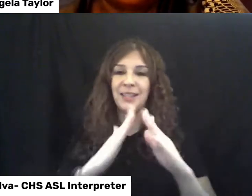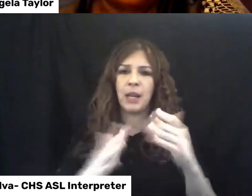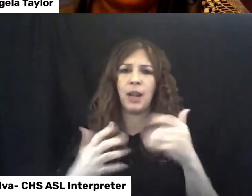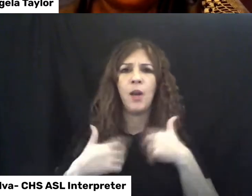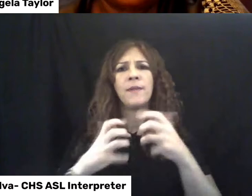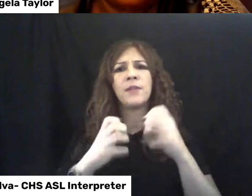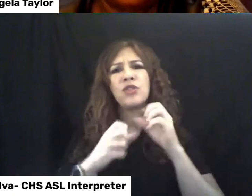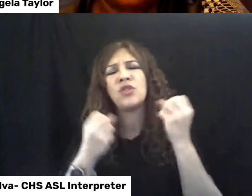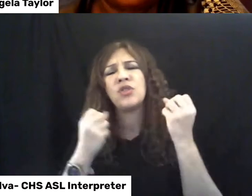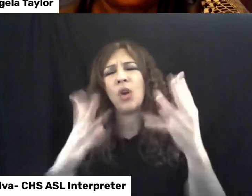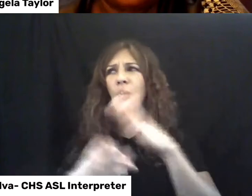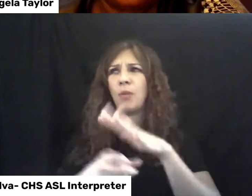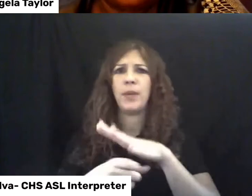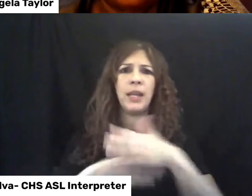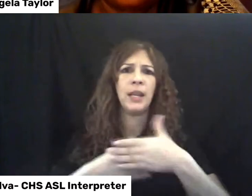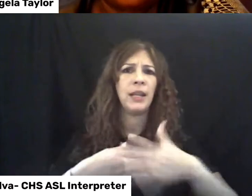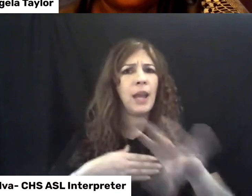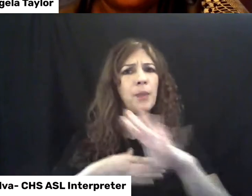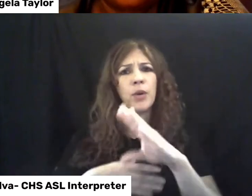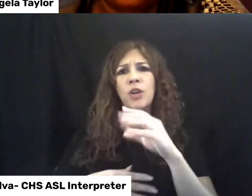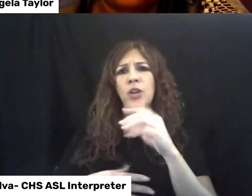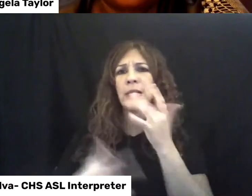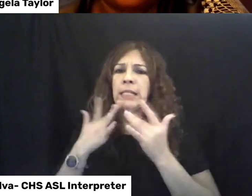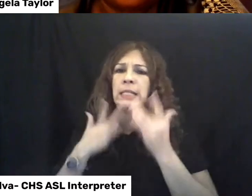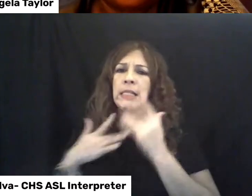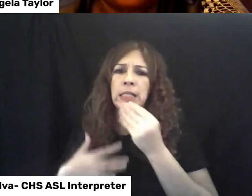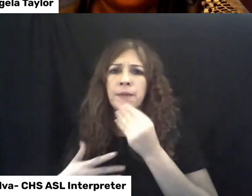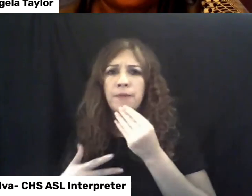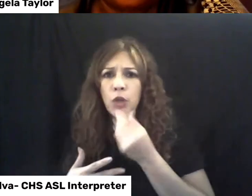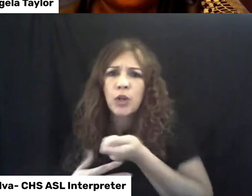and we've got few farmers, and